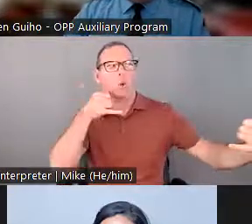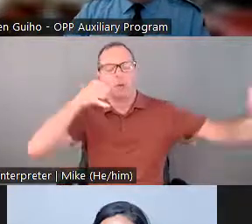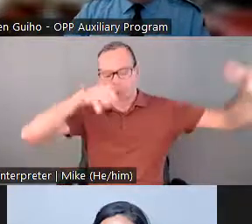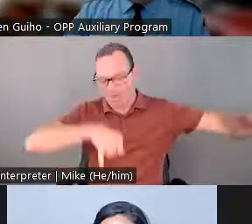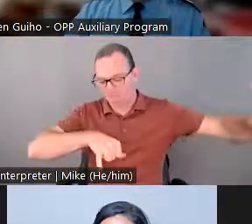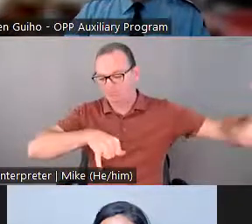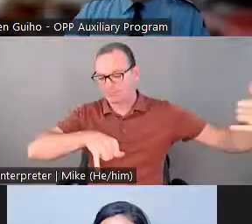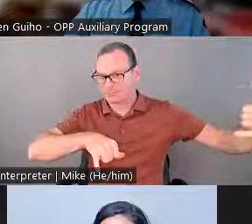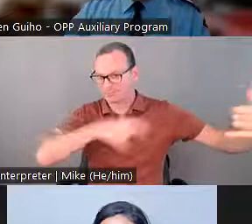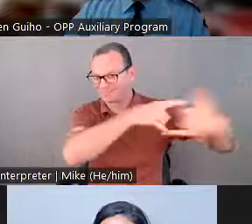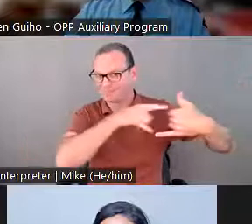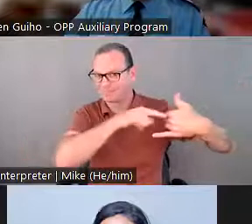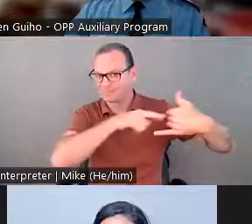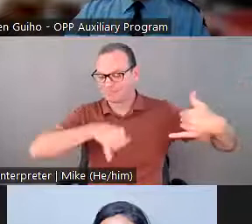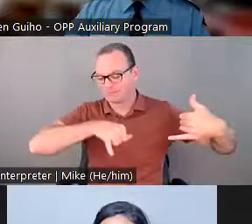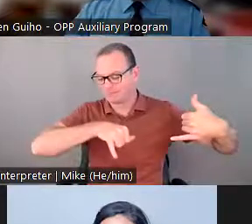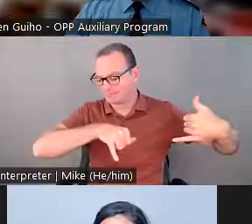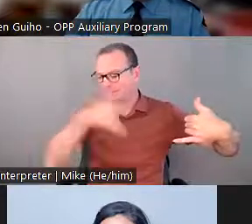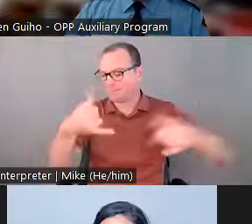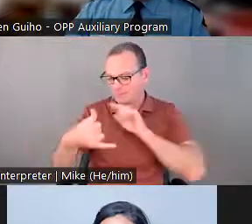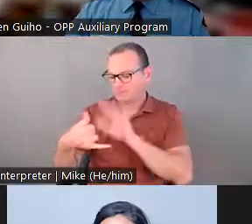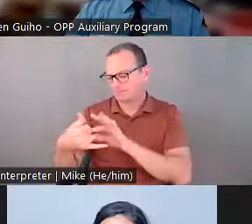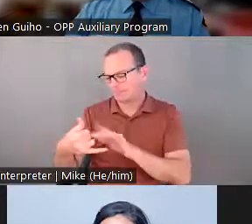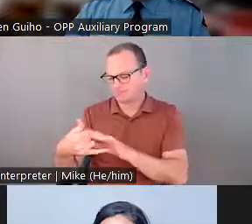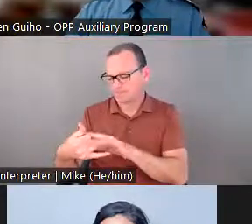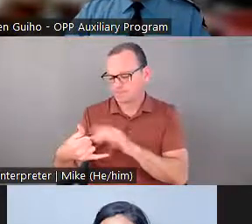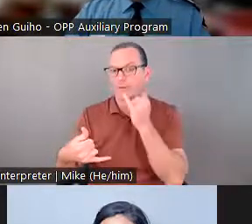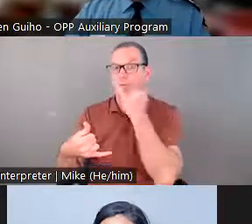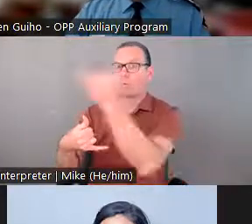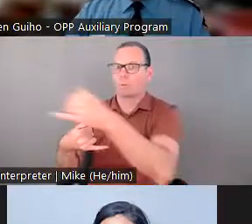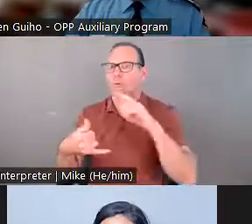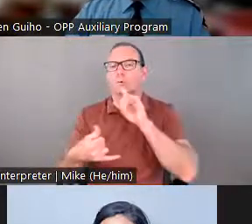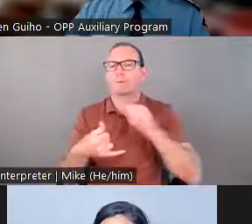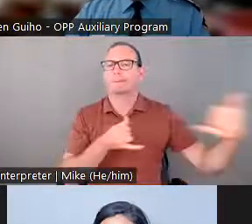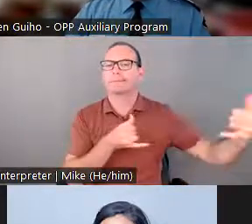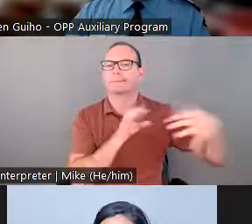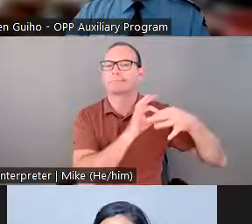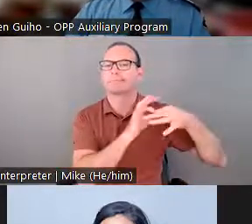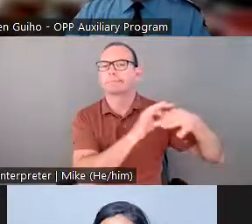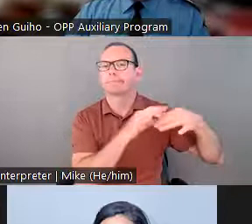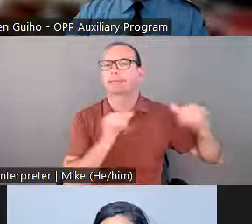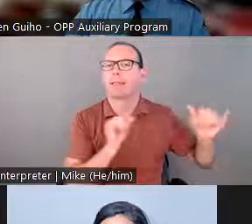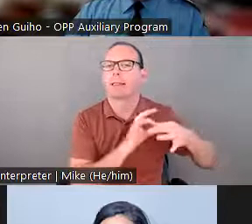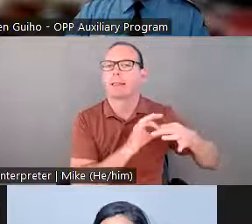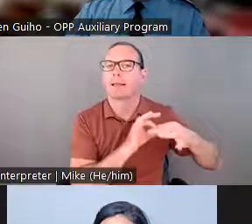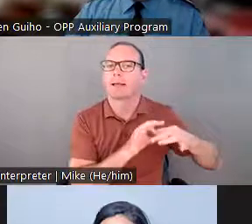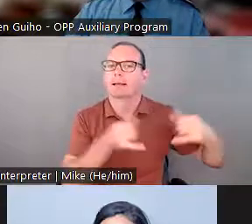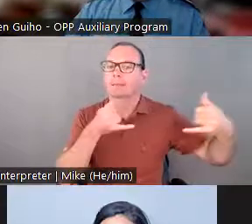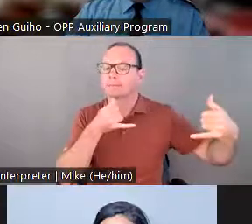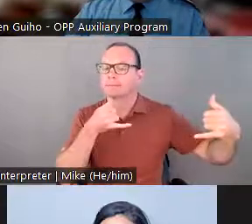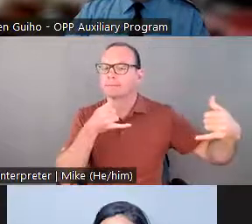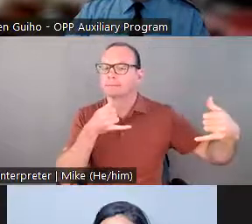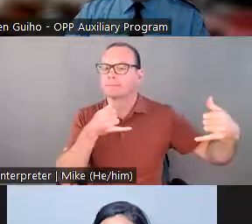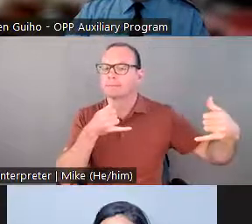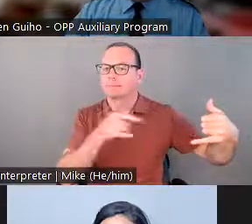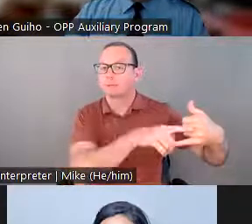you? And you think, wow, okay, this is legitimate. I did call the 1-800 number on the back of my card. Problem is that original call never completely disconnected,